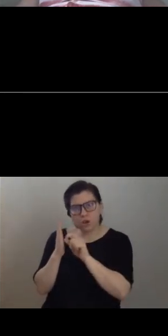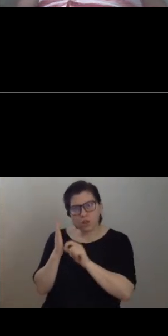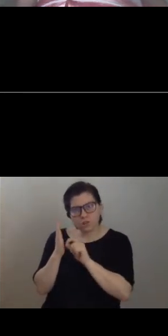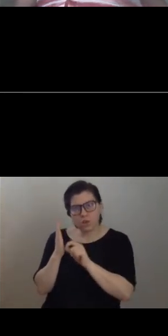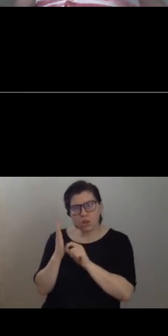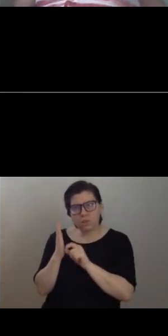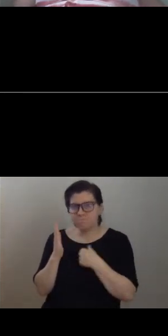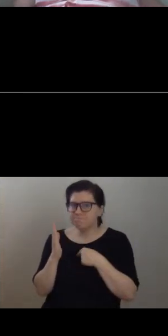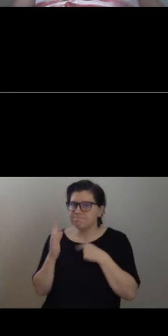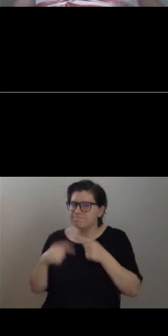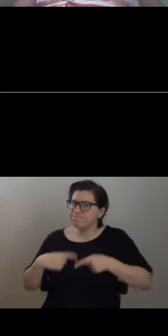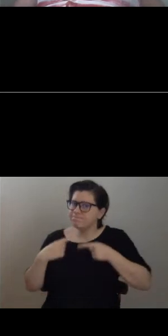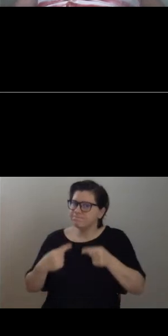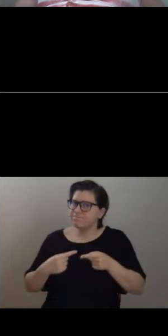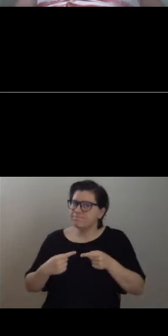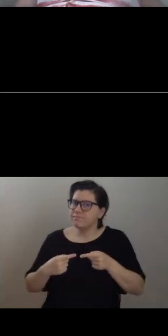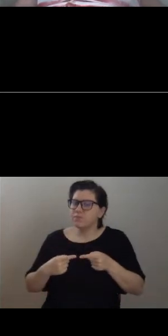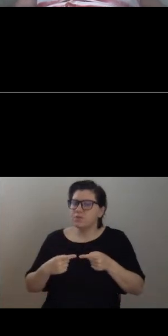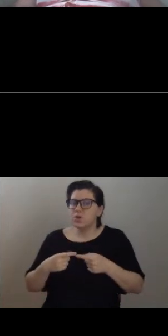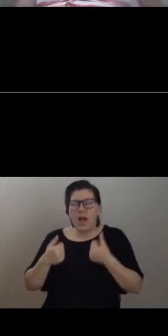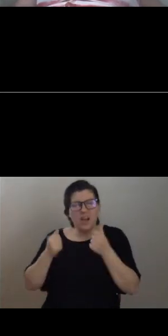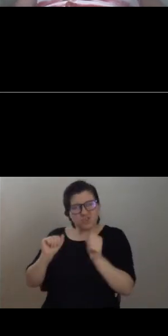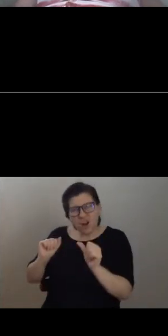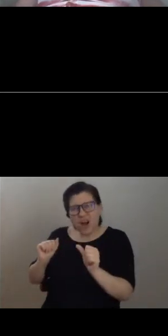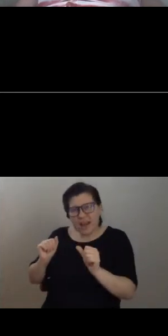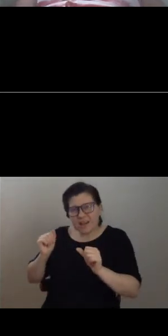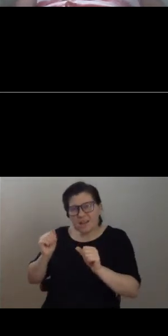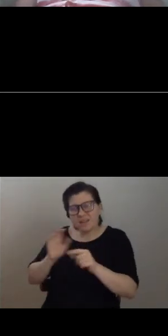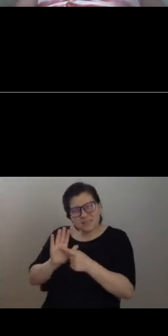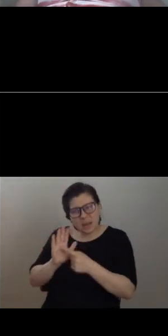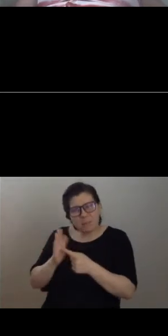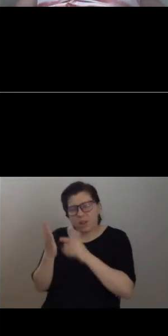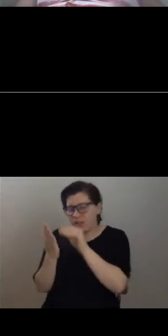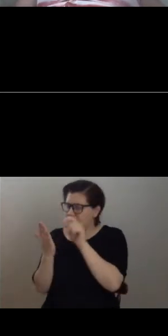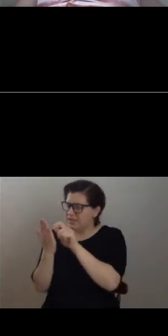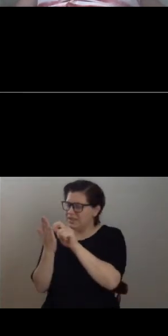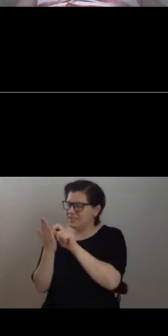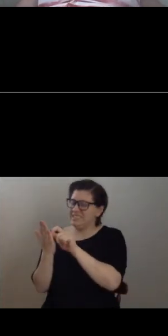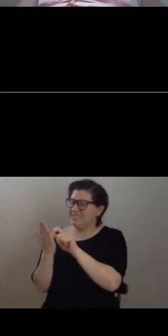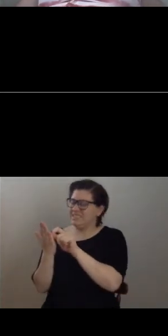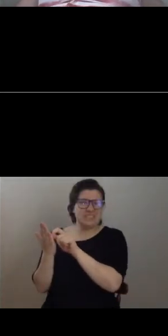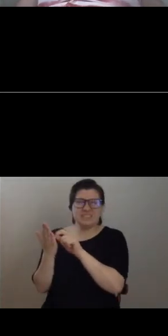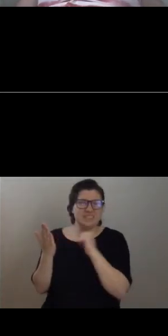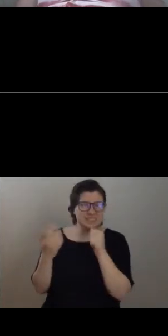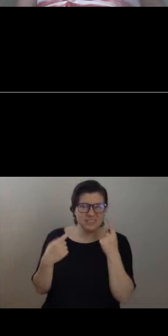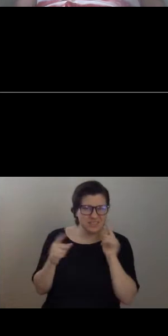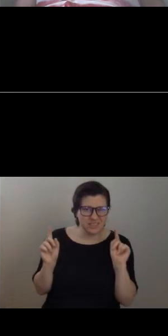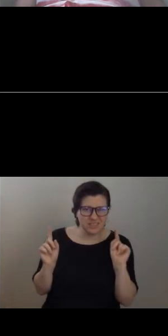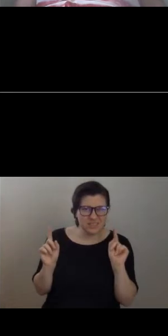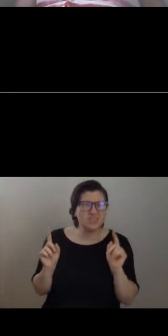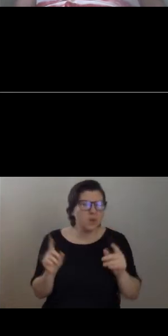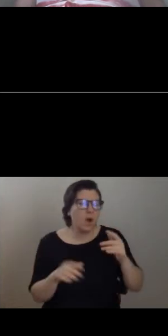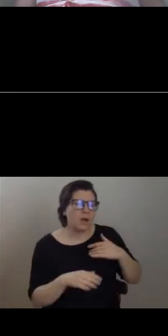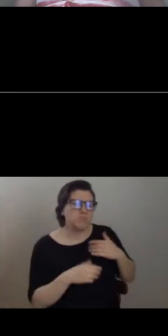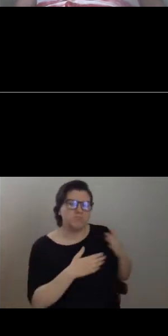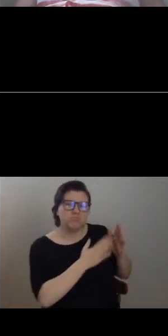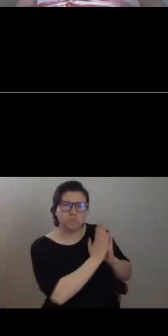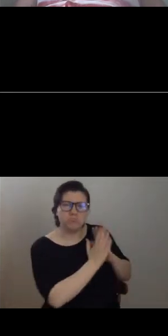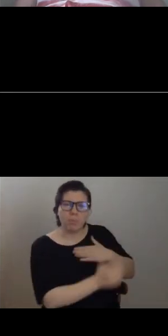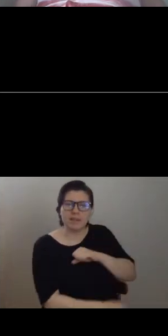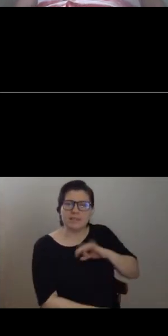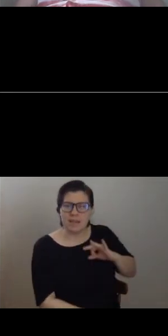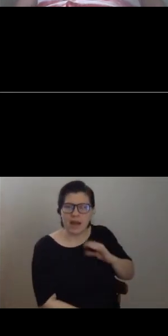chose, after my first try, my first question, to have my staff assist me at home to do it,